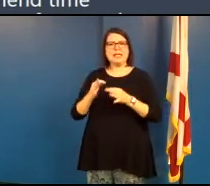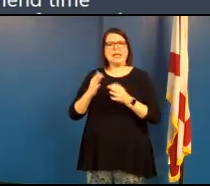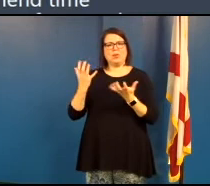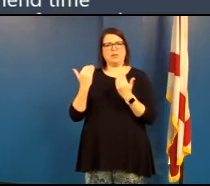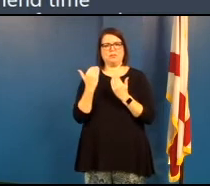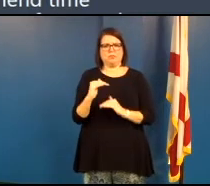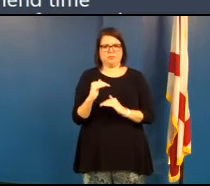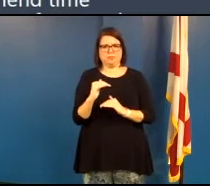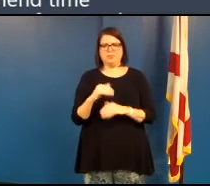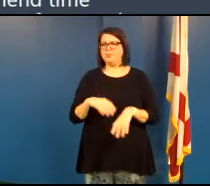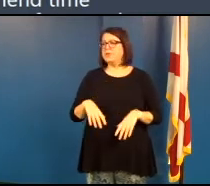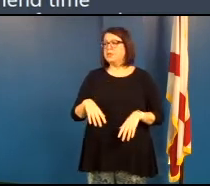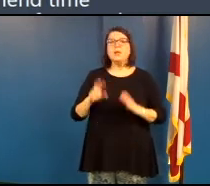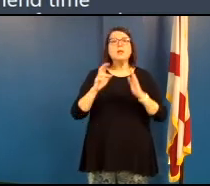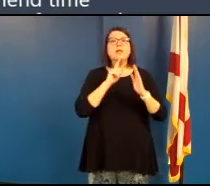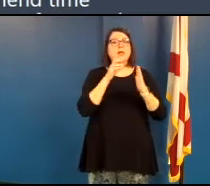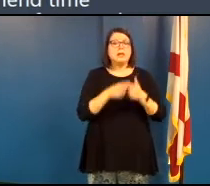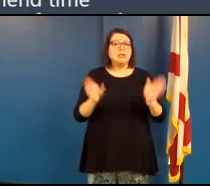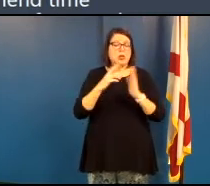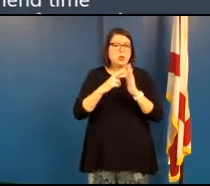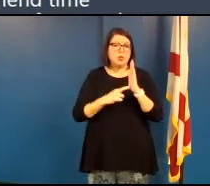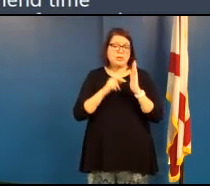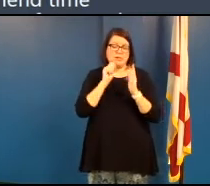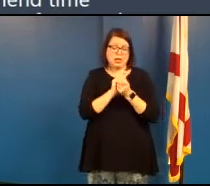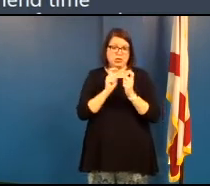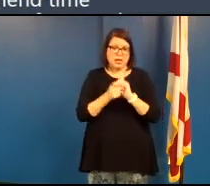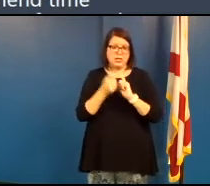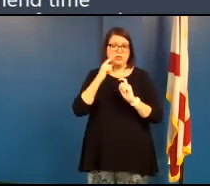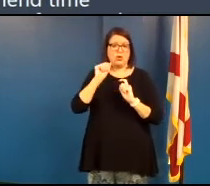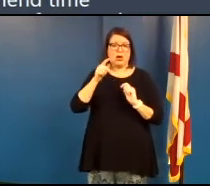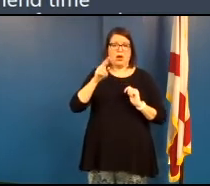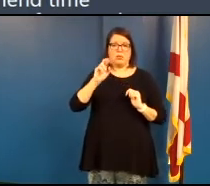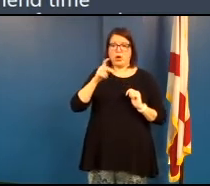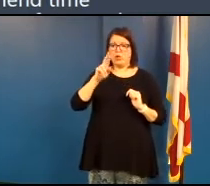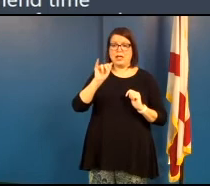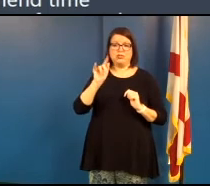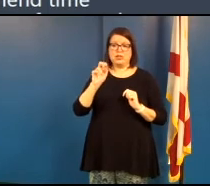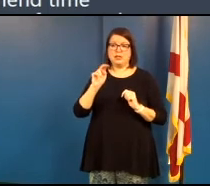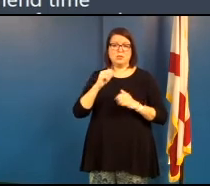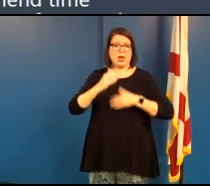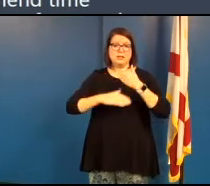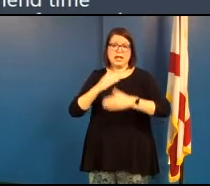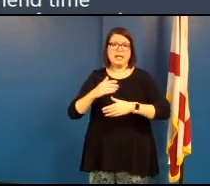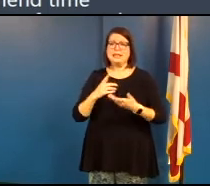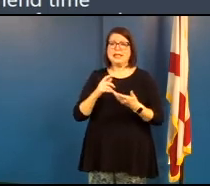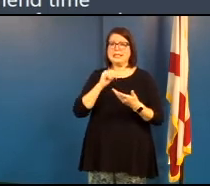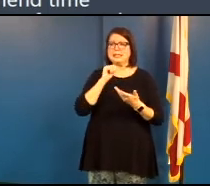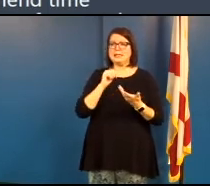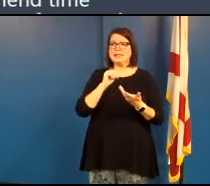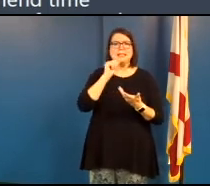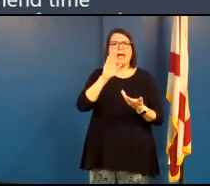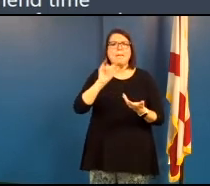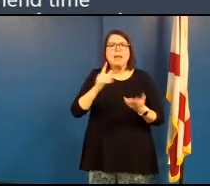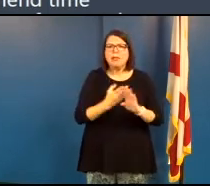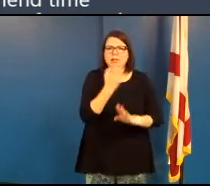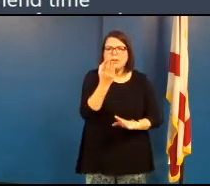appropriations process. There's, just so you're aware, it's not a bill that's filed. It's just a form that's filed in the Senate